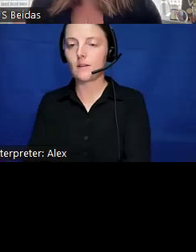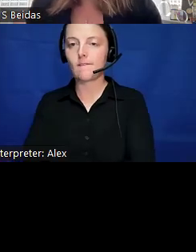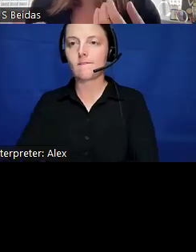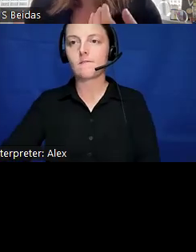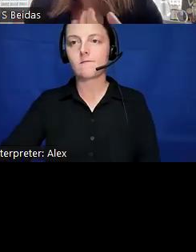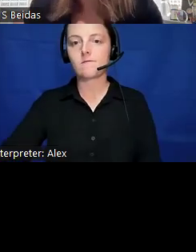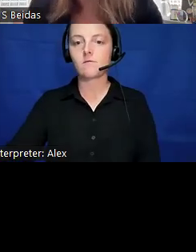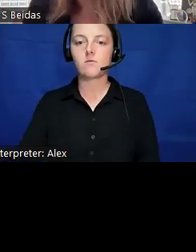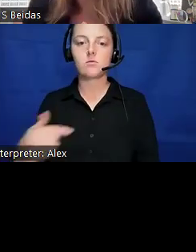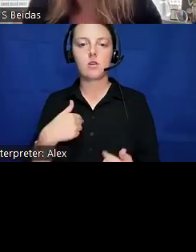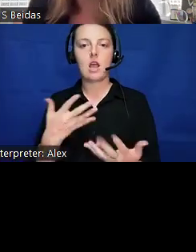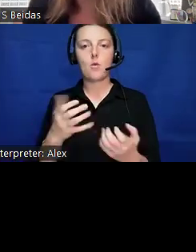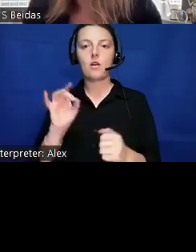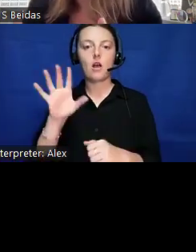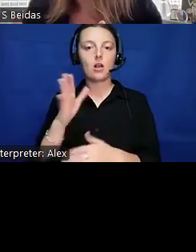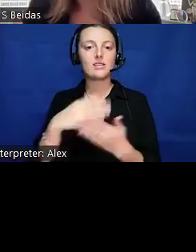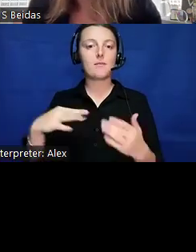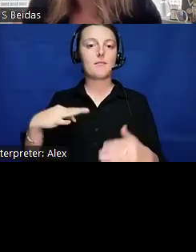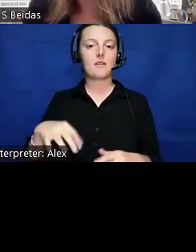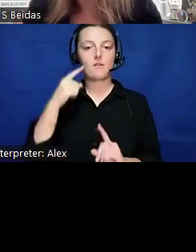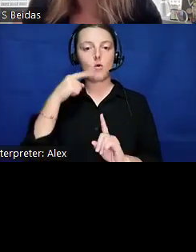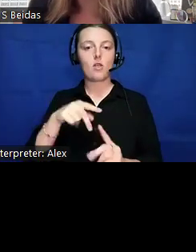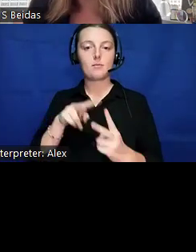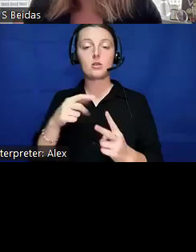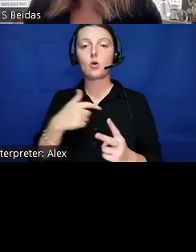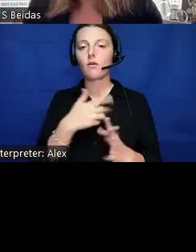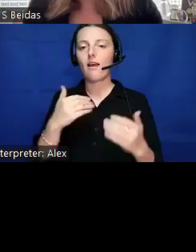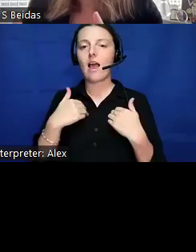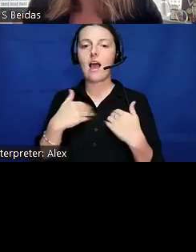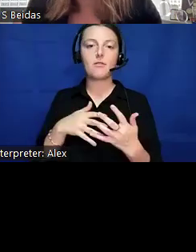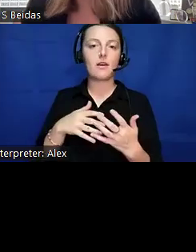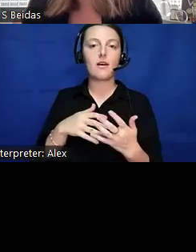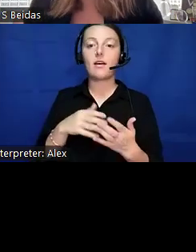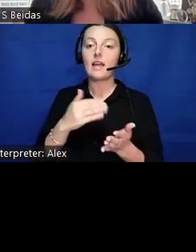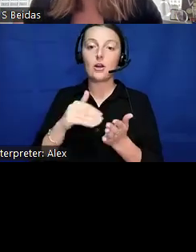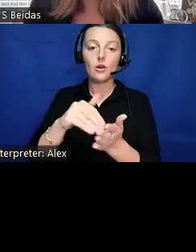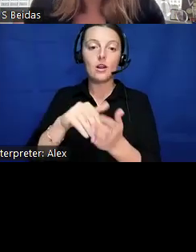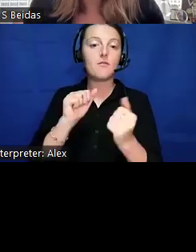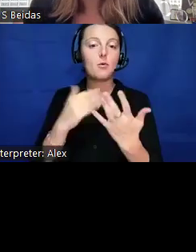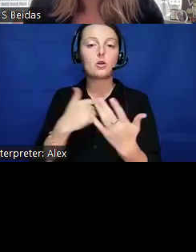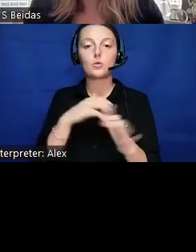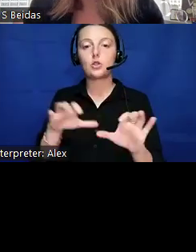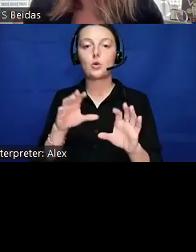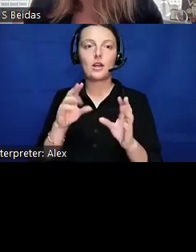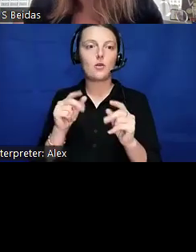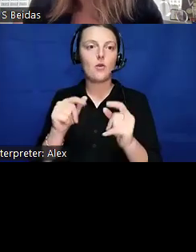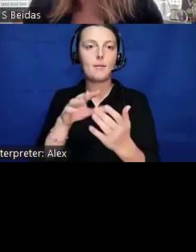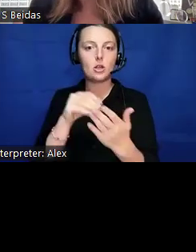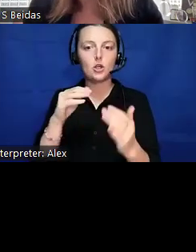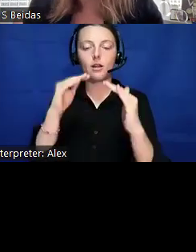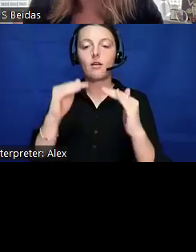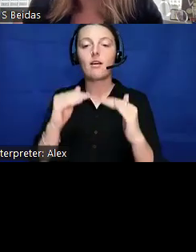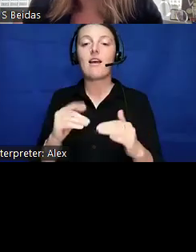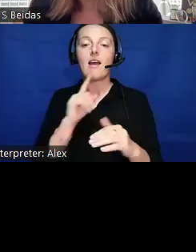these kinds of partnerships. So we had this iterative approach and we were doing rapid learning. Actual changes in policies and payment structures